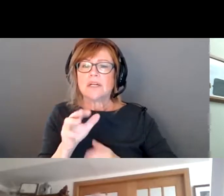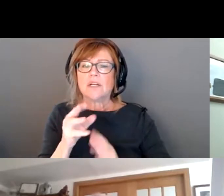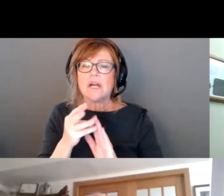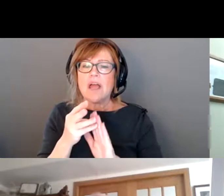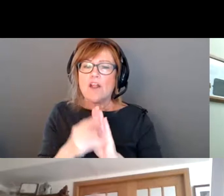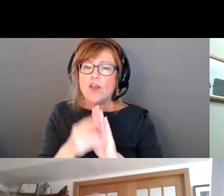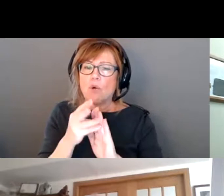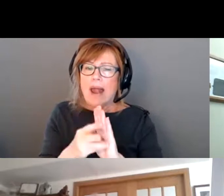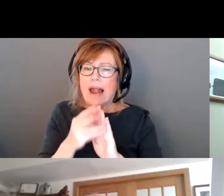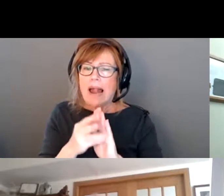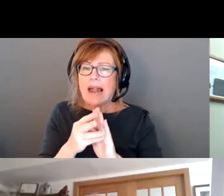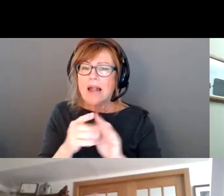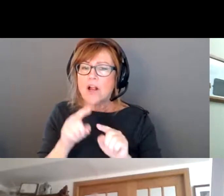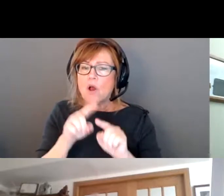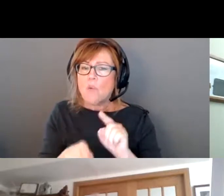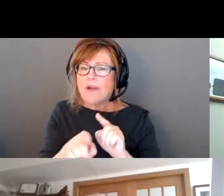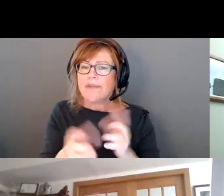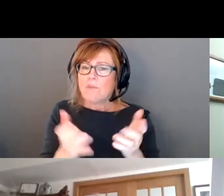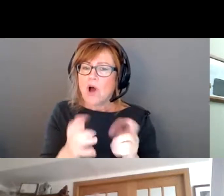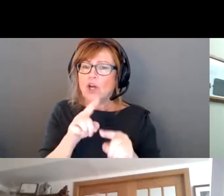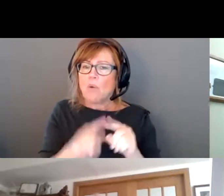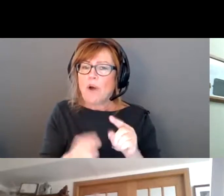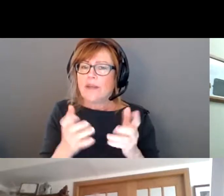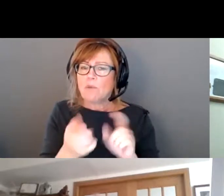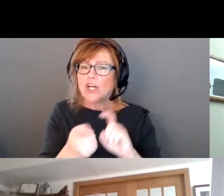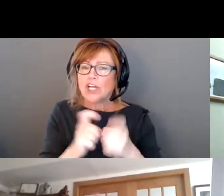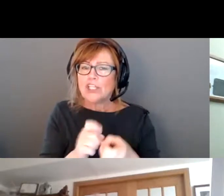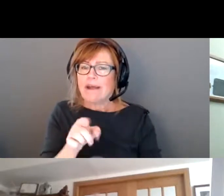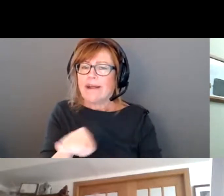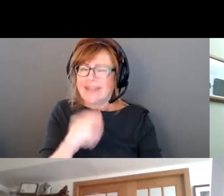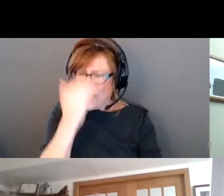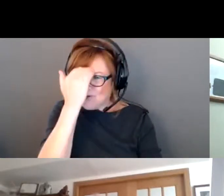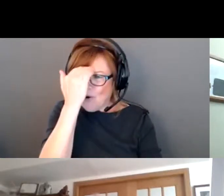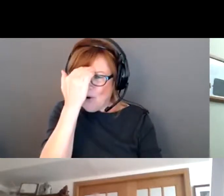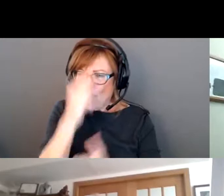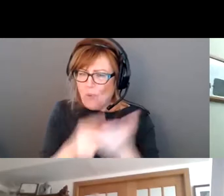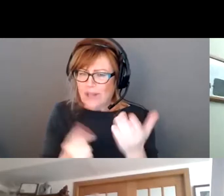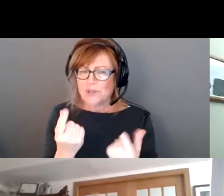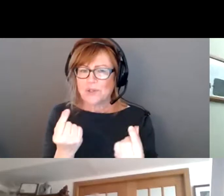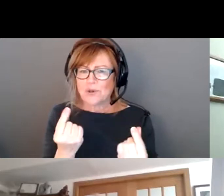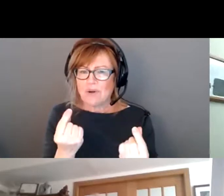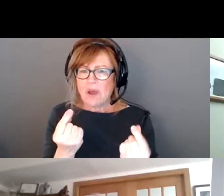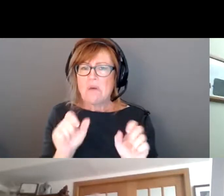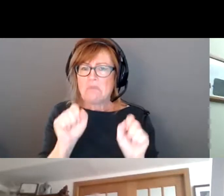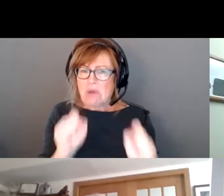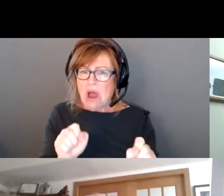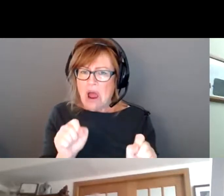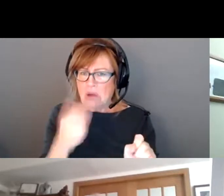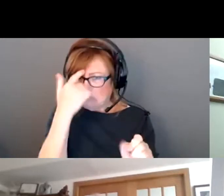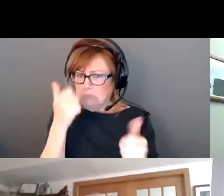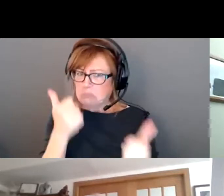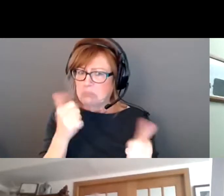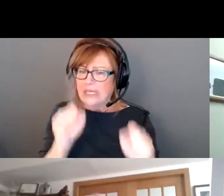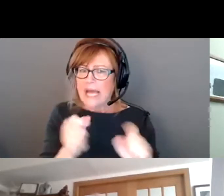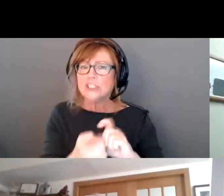they had in the will and what they want to change, that they are in fact competent to change the will.